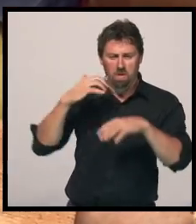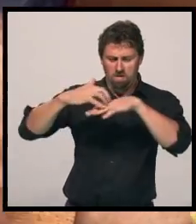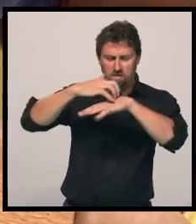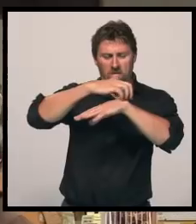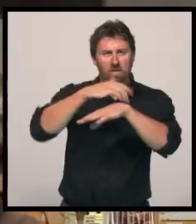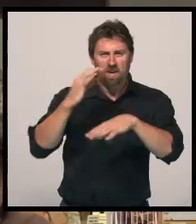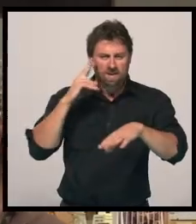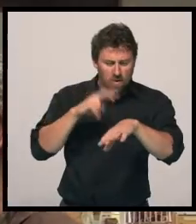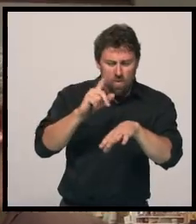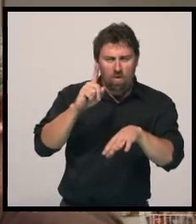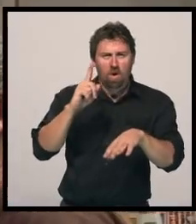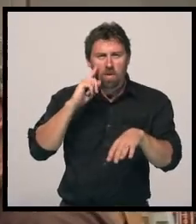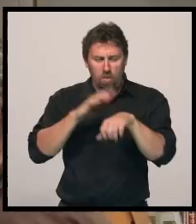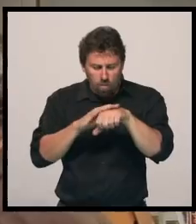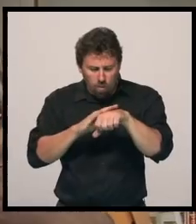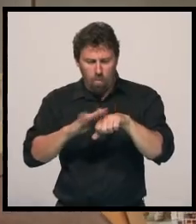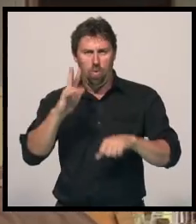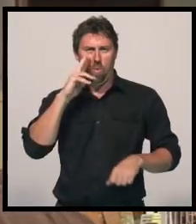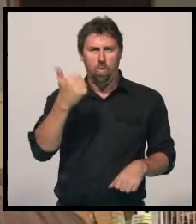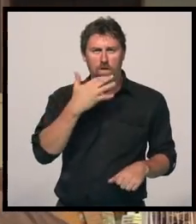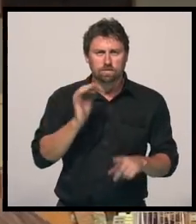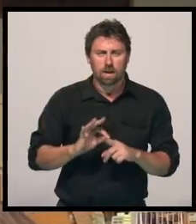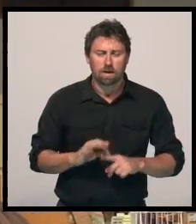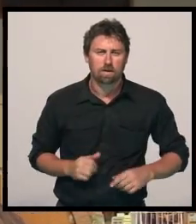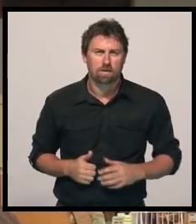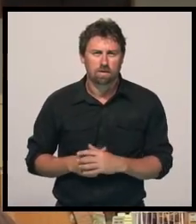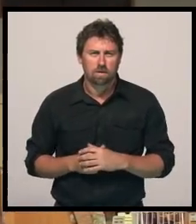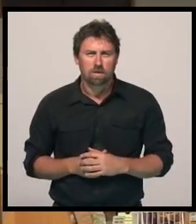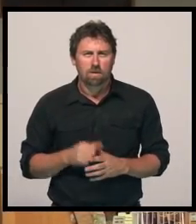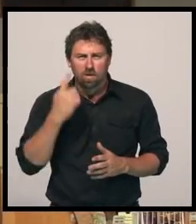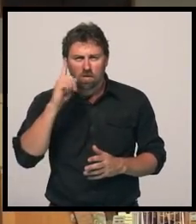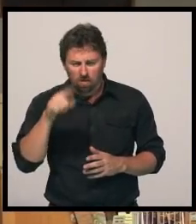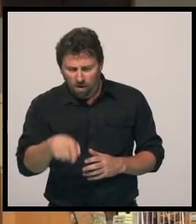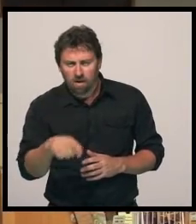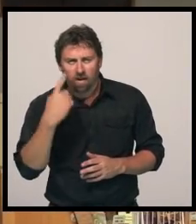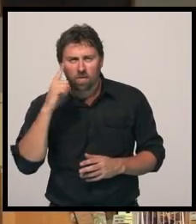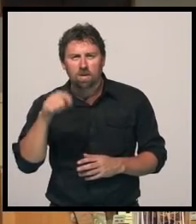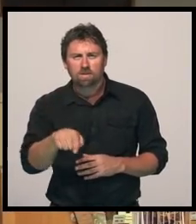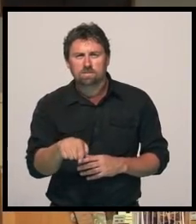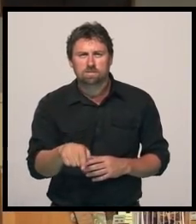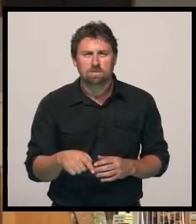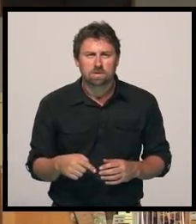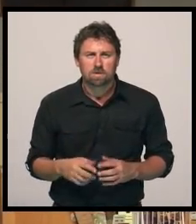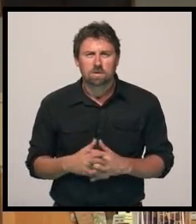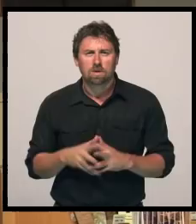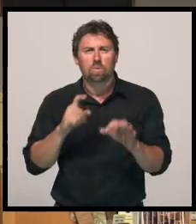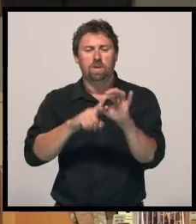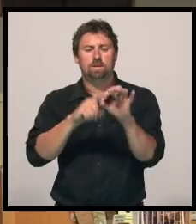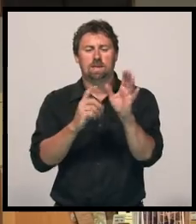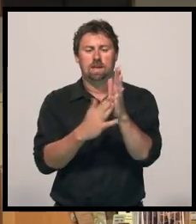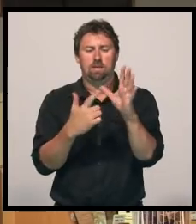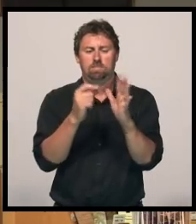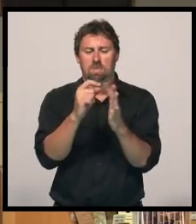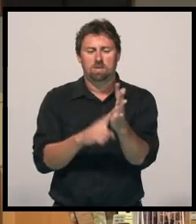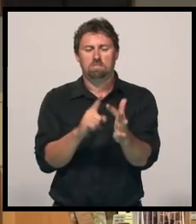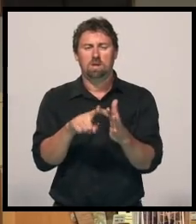No. That's good. Okay, I'll have that bit. Okay. Hey, what's that bit over there? Which one's Queensland Walnut, is it? No, Queensland Maple. That